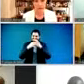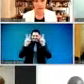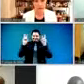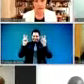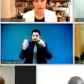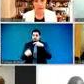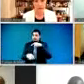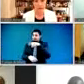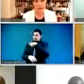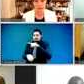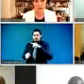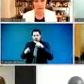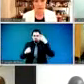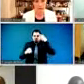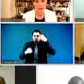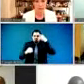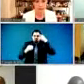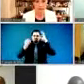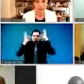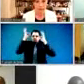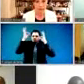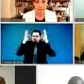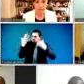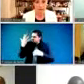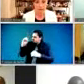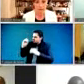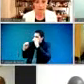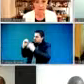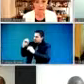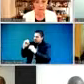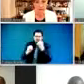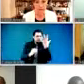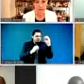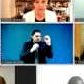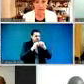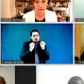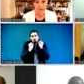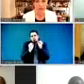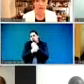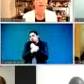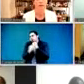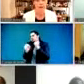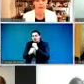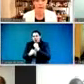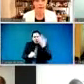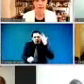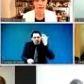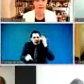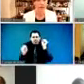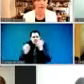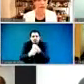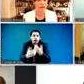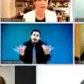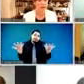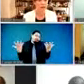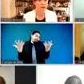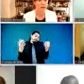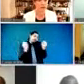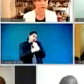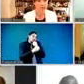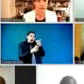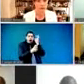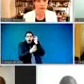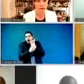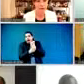why, you know, what happened? How have you moved from not thinking you'll even get to 50%? It's because they started speaking to women. They